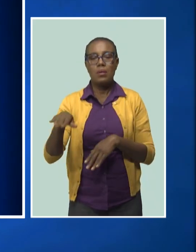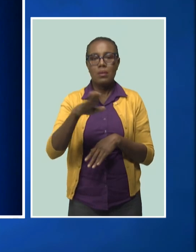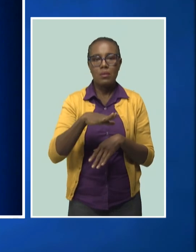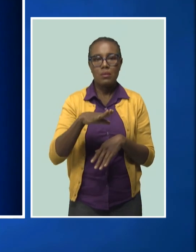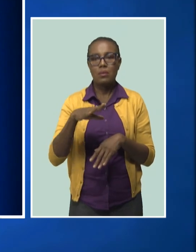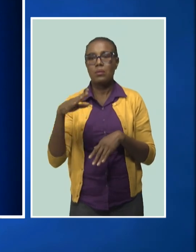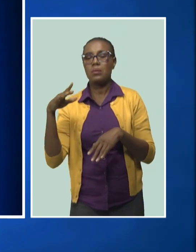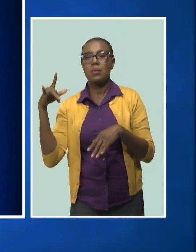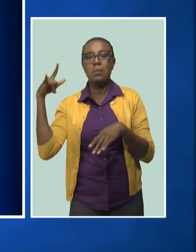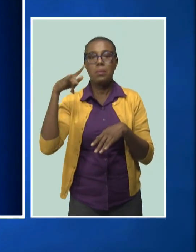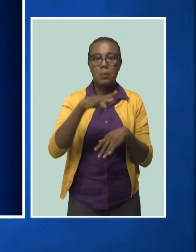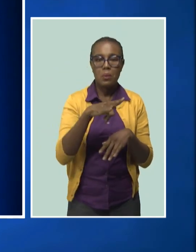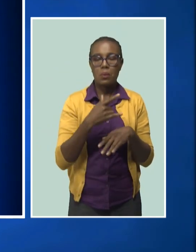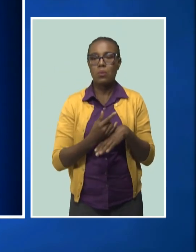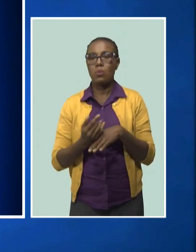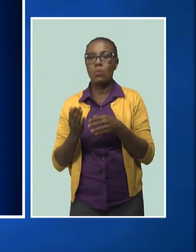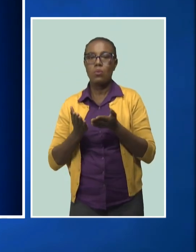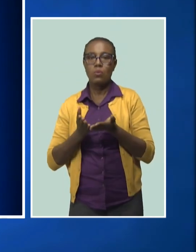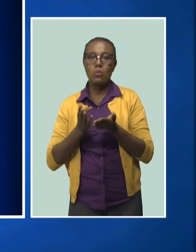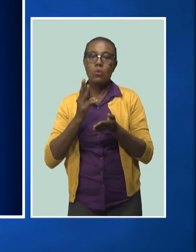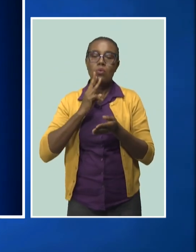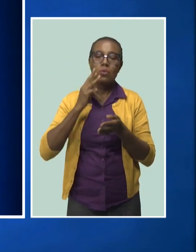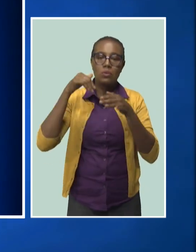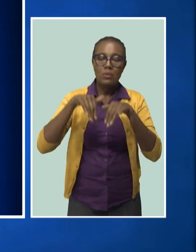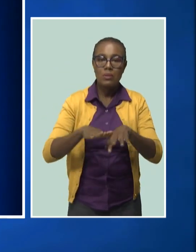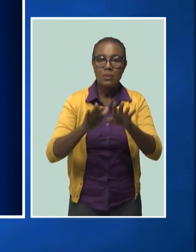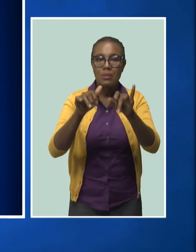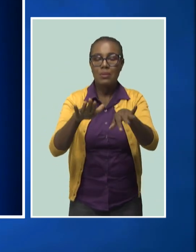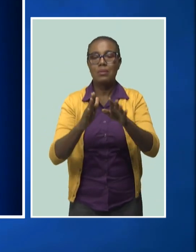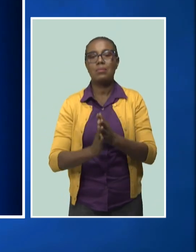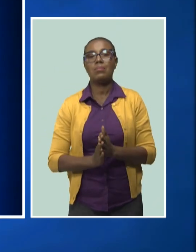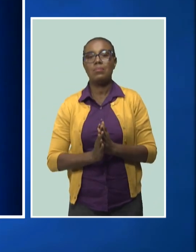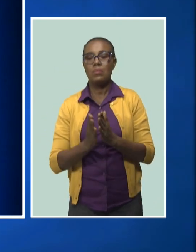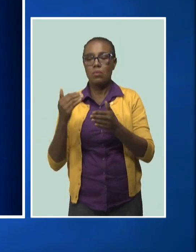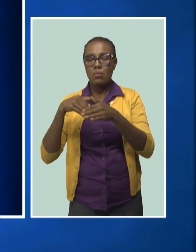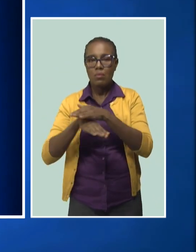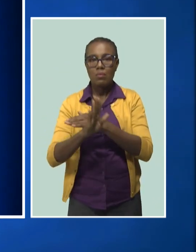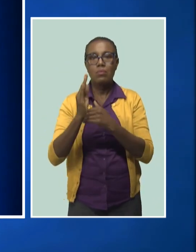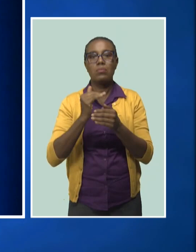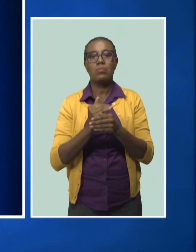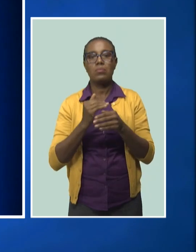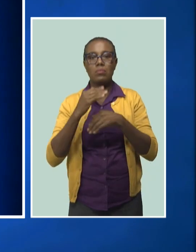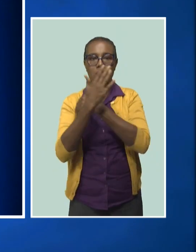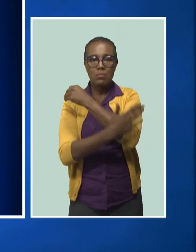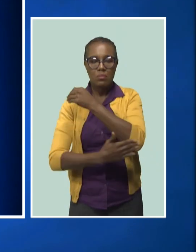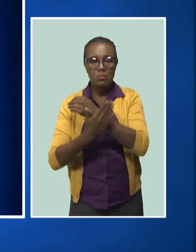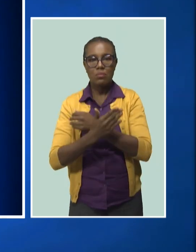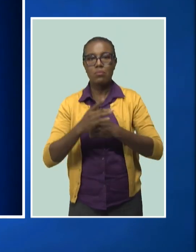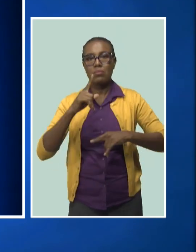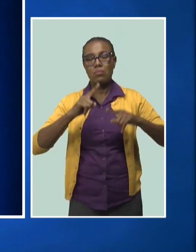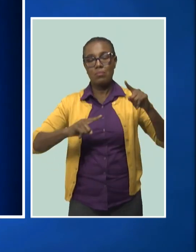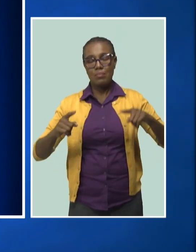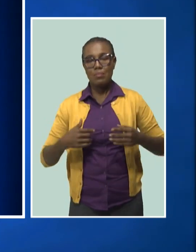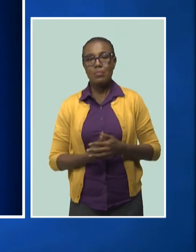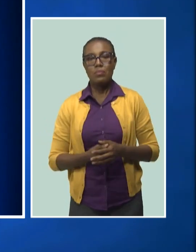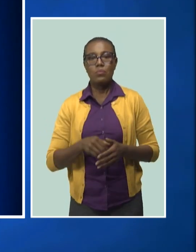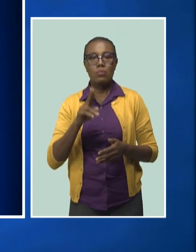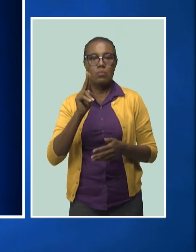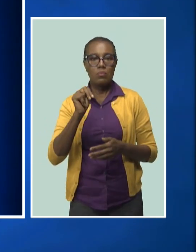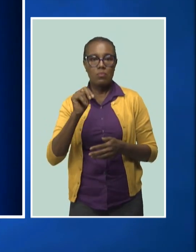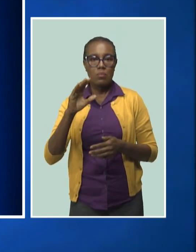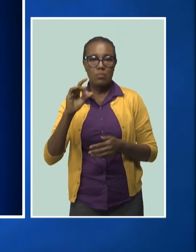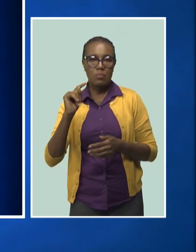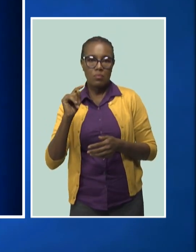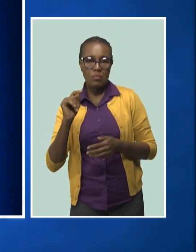entry. For instance, Barbados has updated its Asikuda platform and, with the help of UNCTAD, is